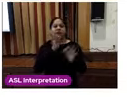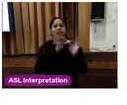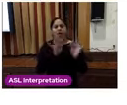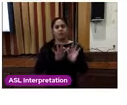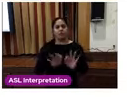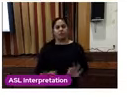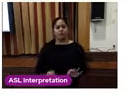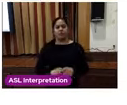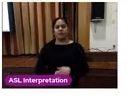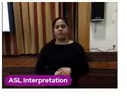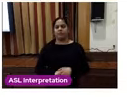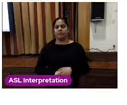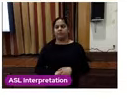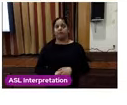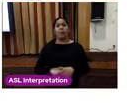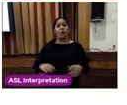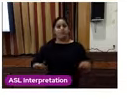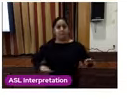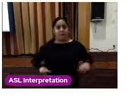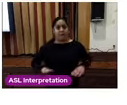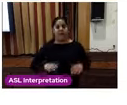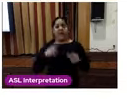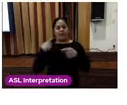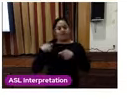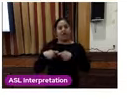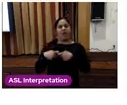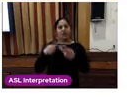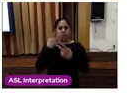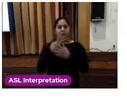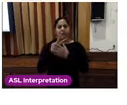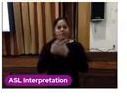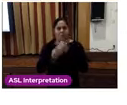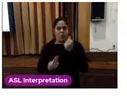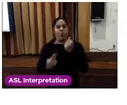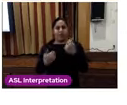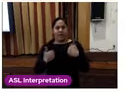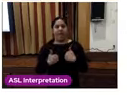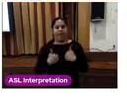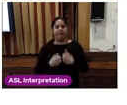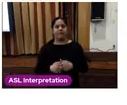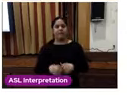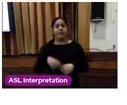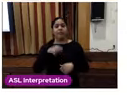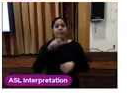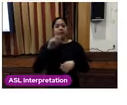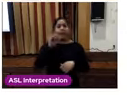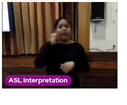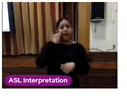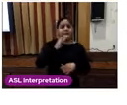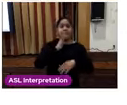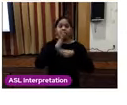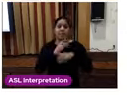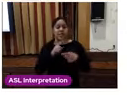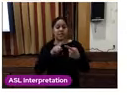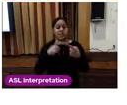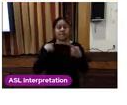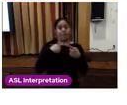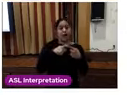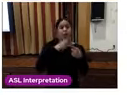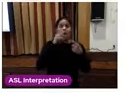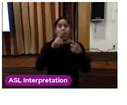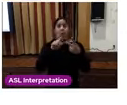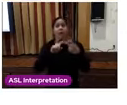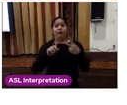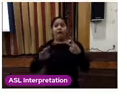what language is on there today? Bangla and Spanish. So si hablas español, I need to learn how to say that in Bangla.